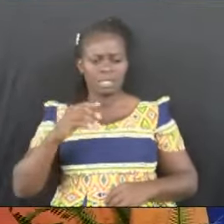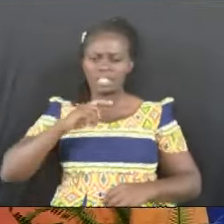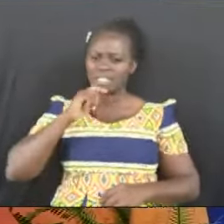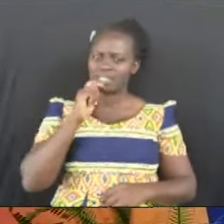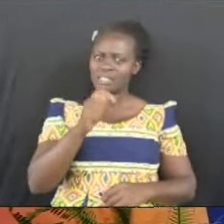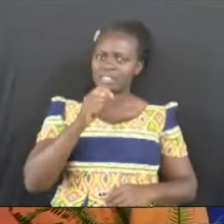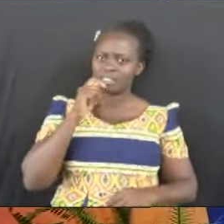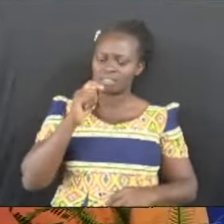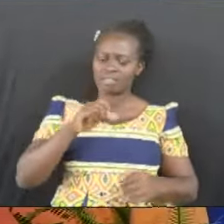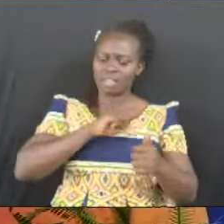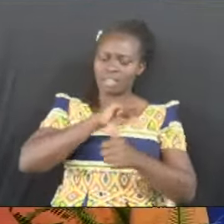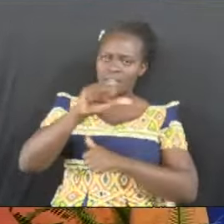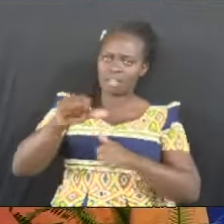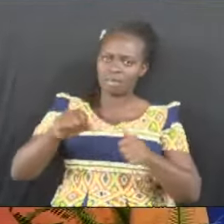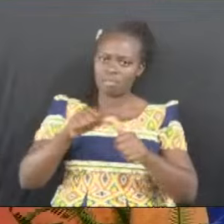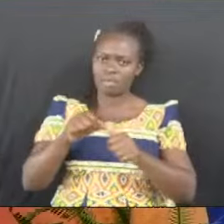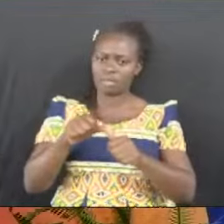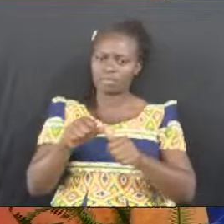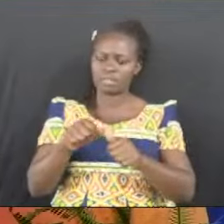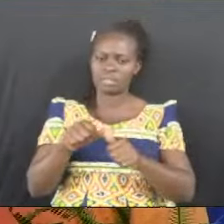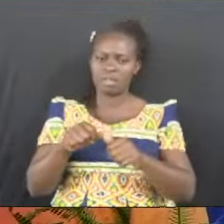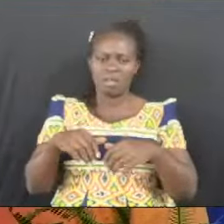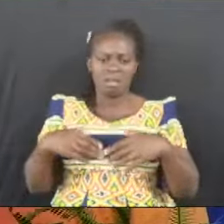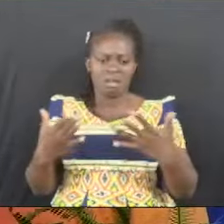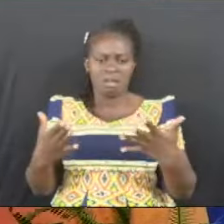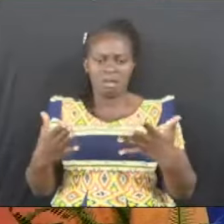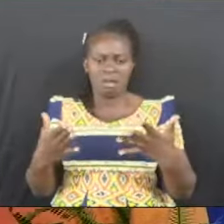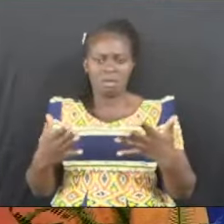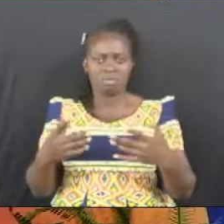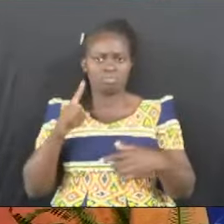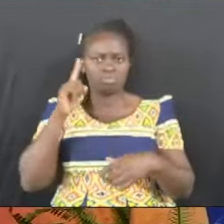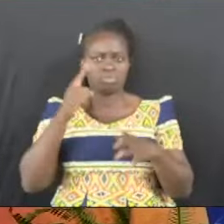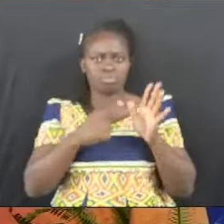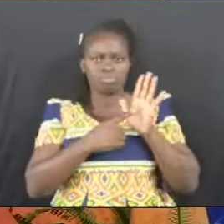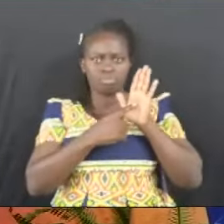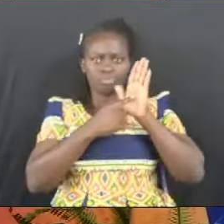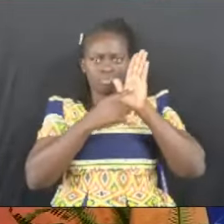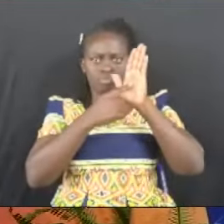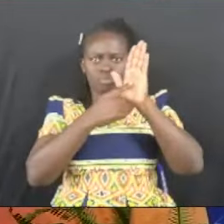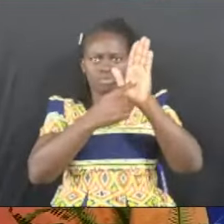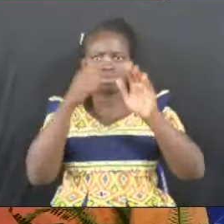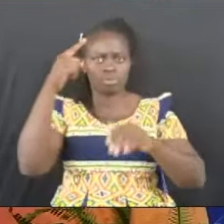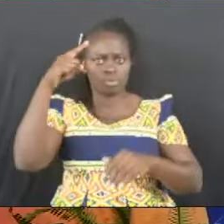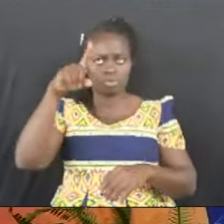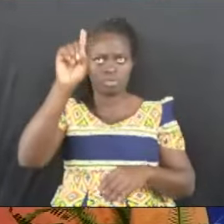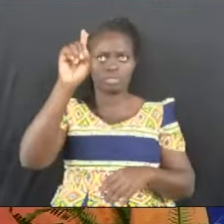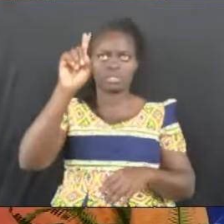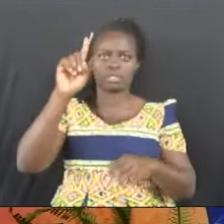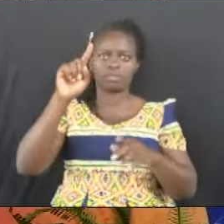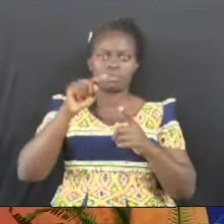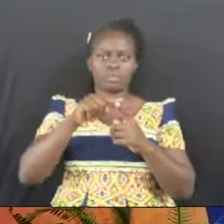testifying about how you have revealed yourself to him.